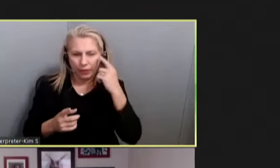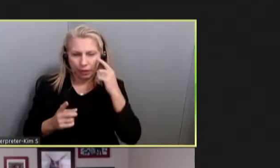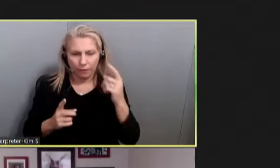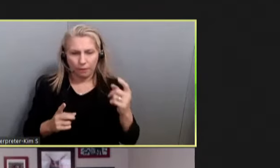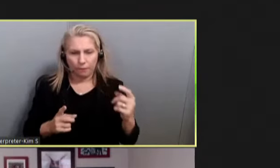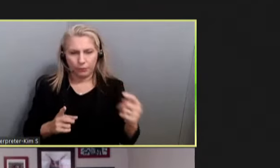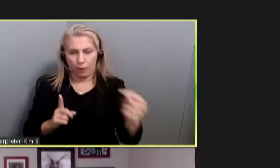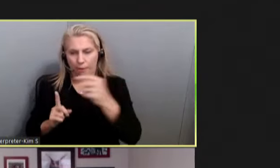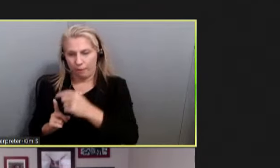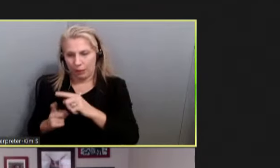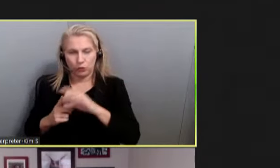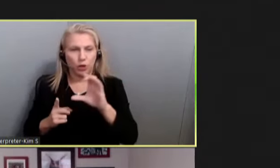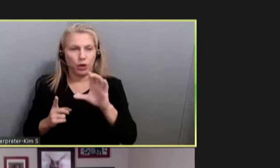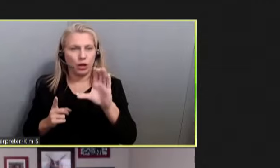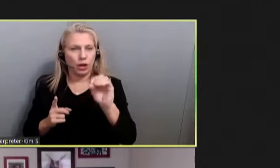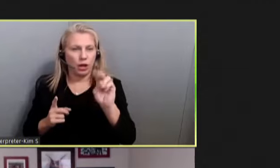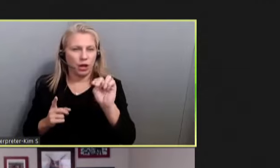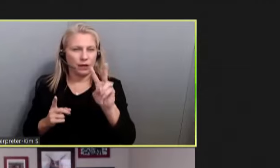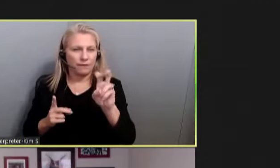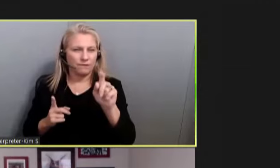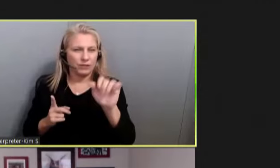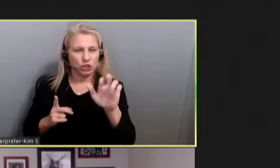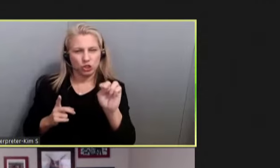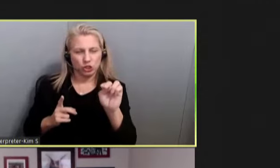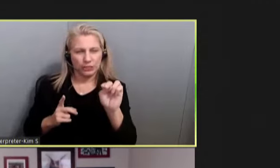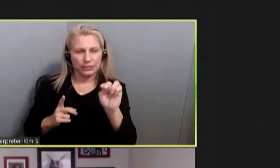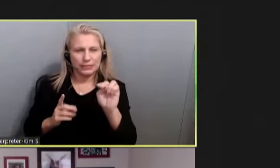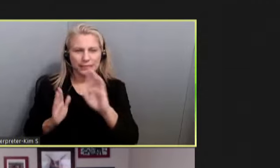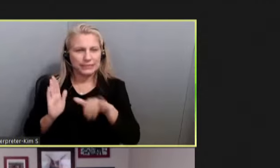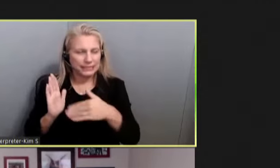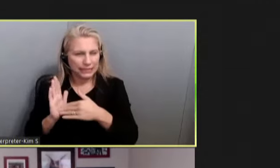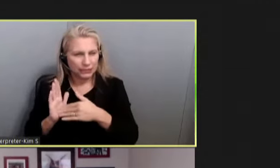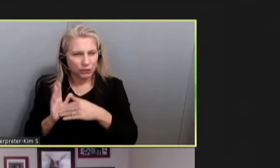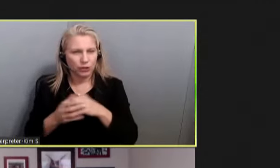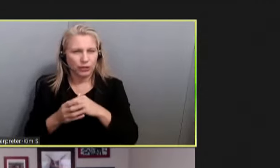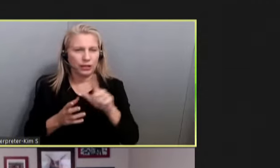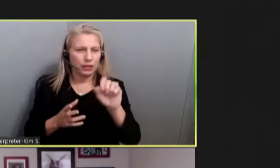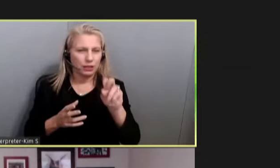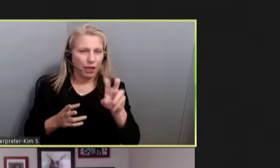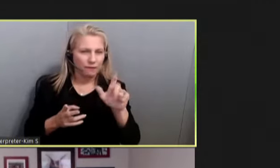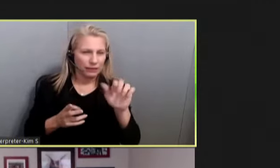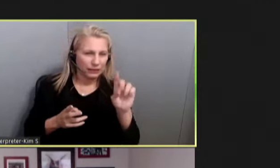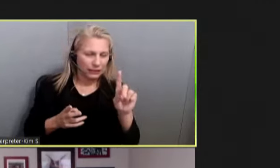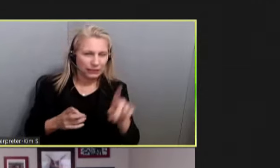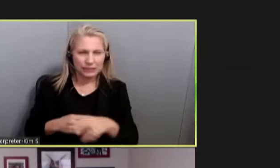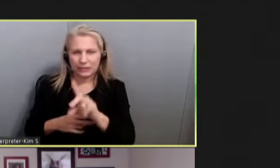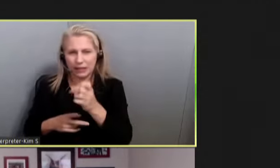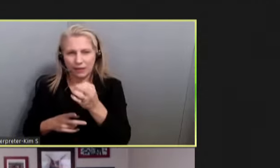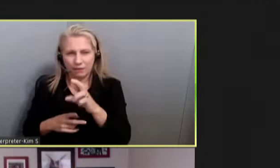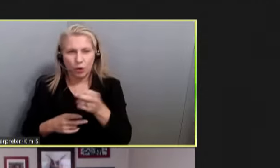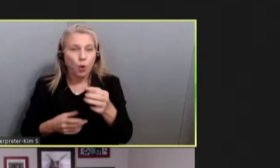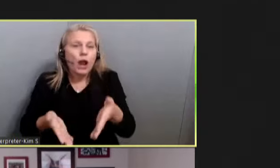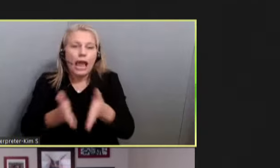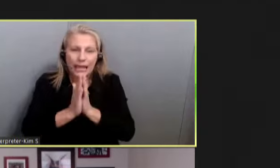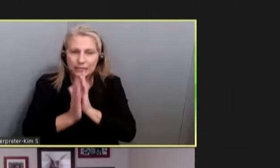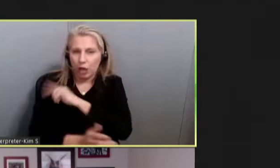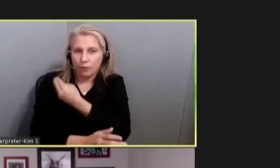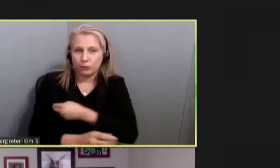the convention centers in Denver or Loveland, or asking hospitals to reopen wings? Thank you very much.